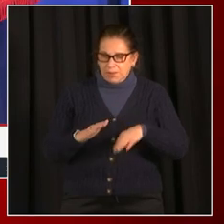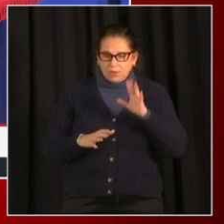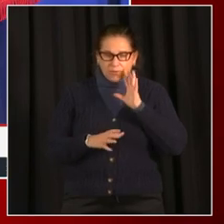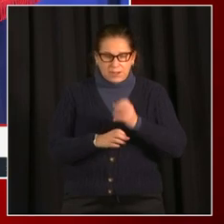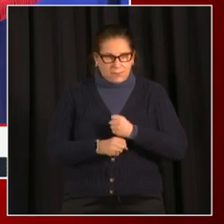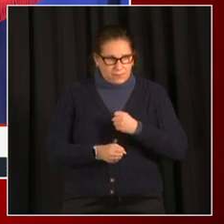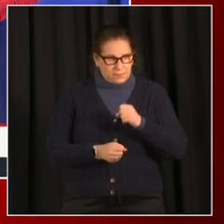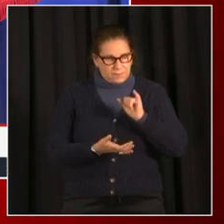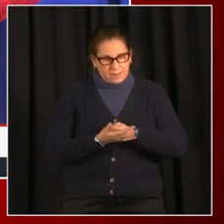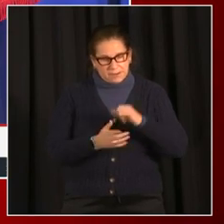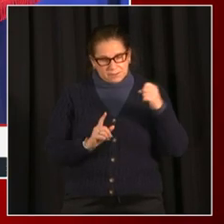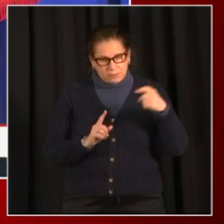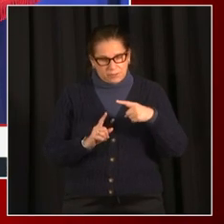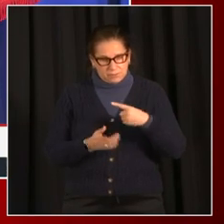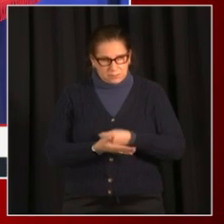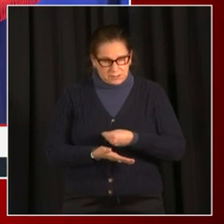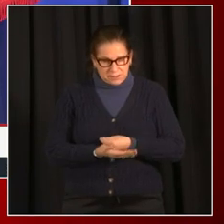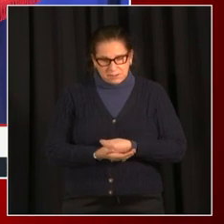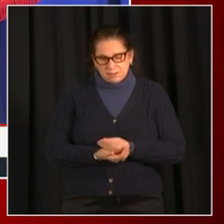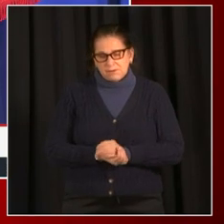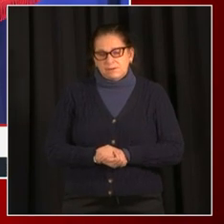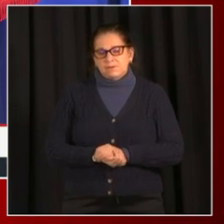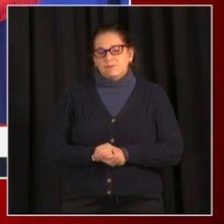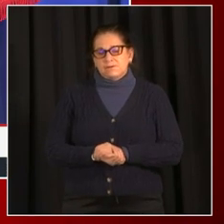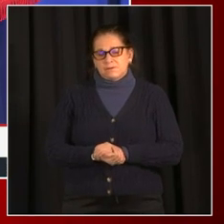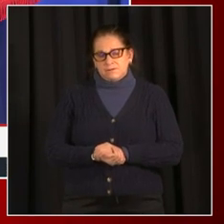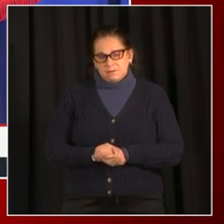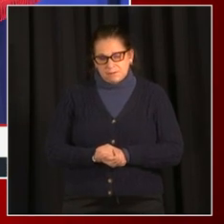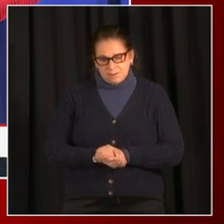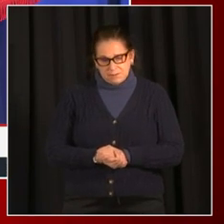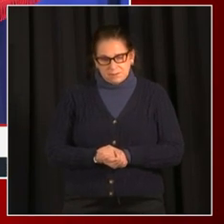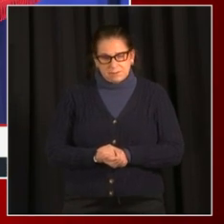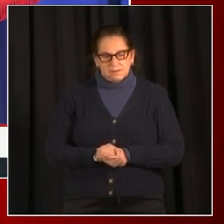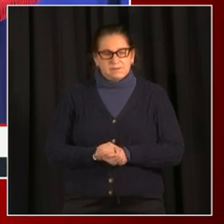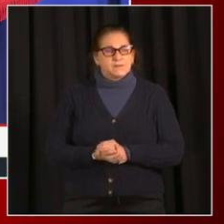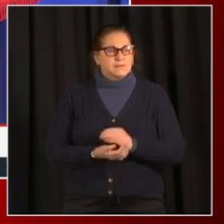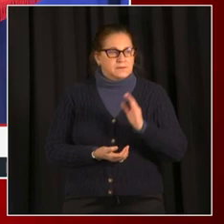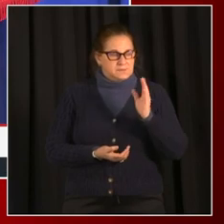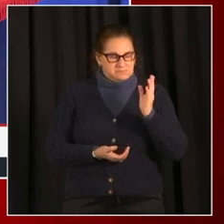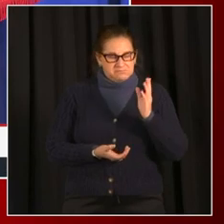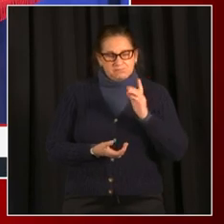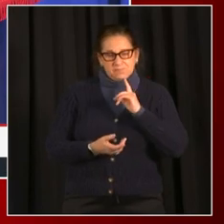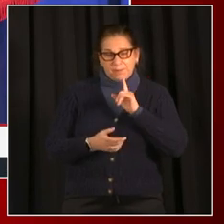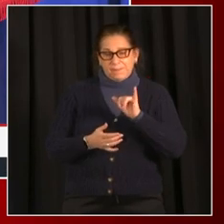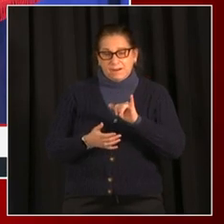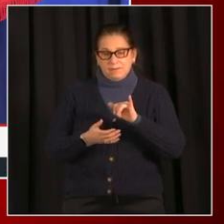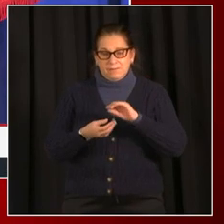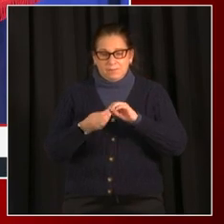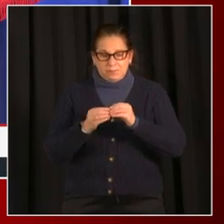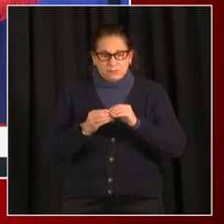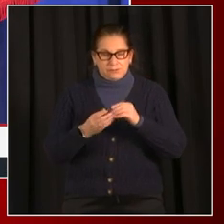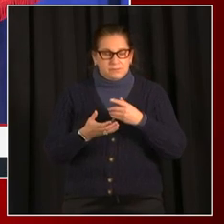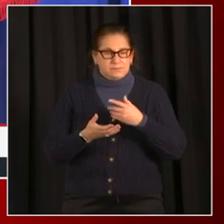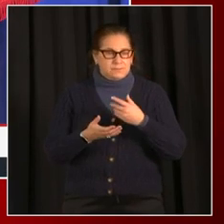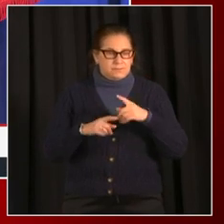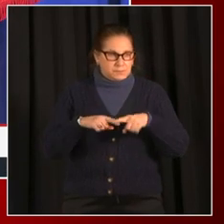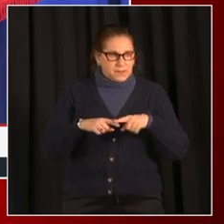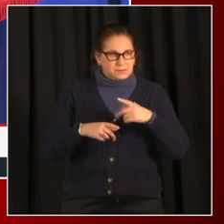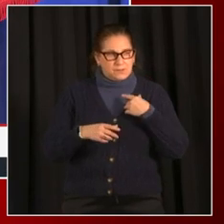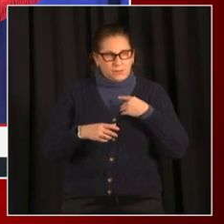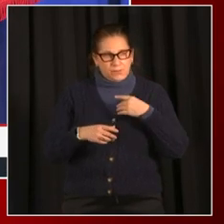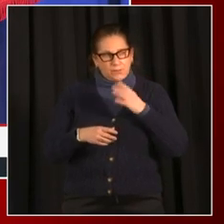incomes of $150,000 and below. That would include dependents up to 4. So